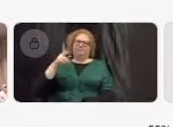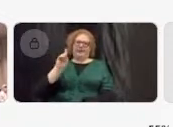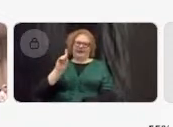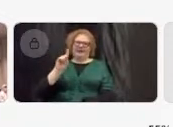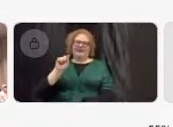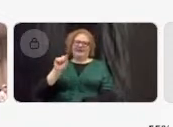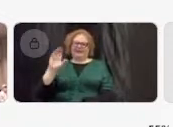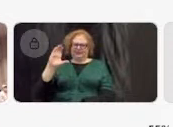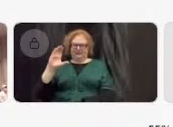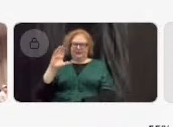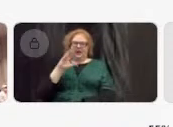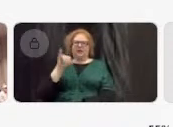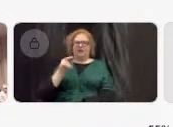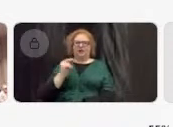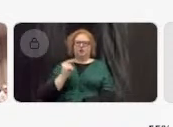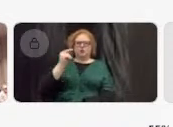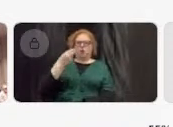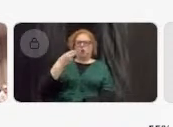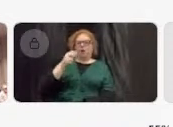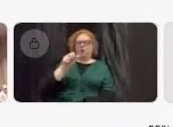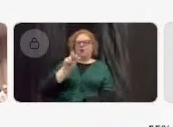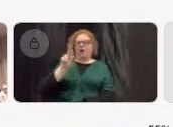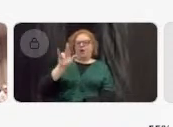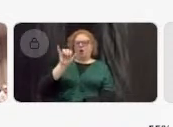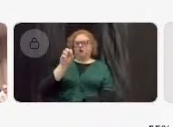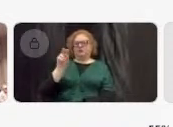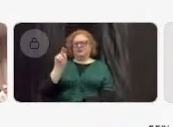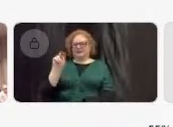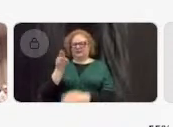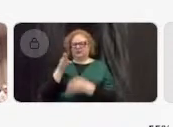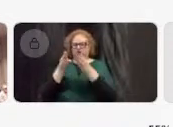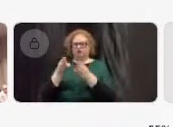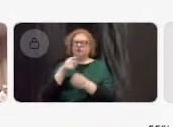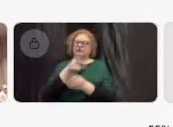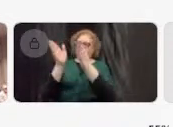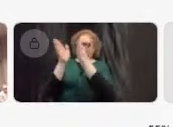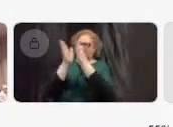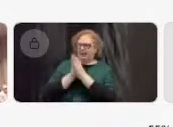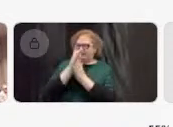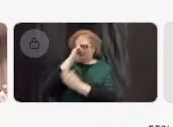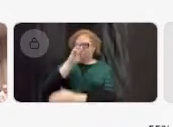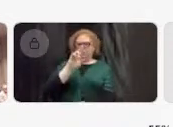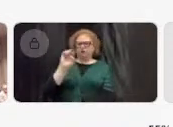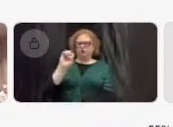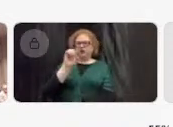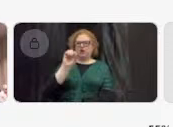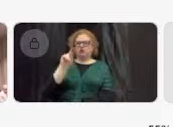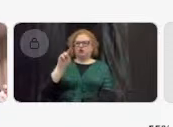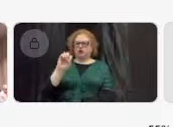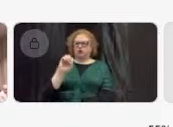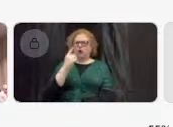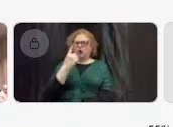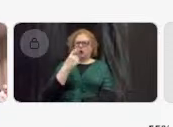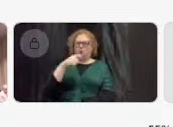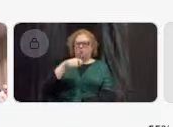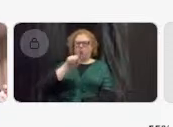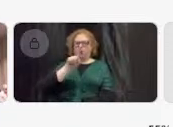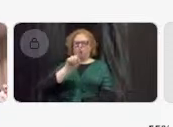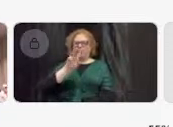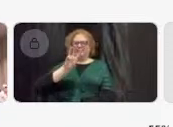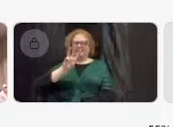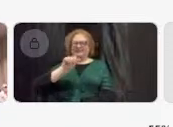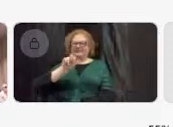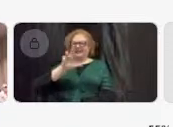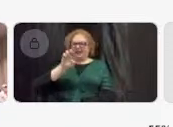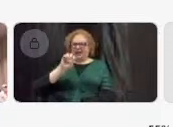Street. The applicant proposes to rezone 0.16 acre property located at